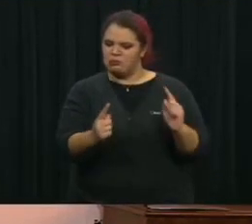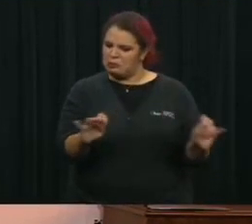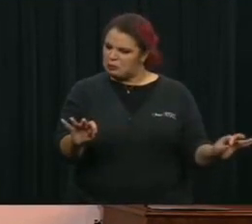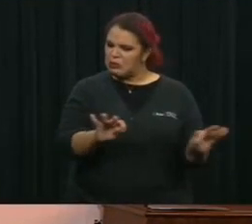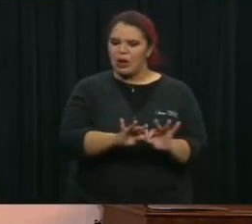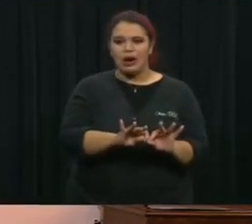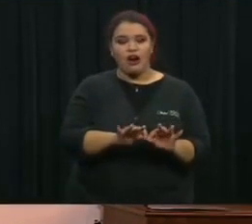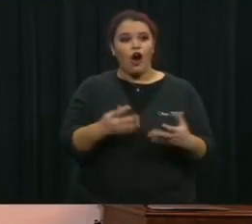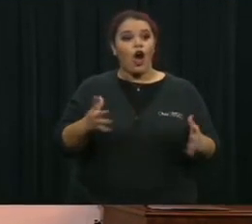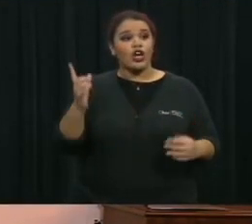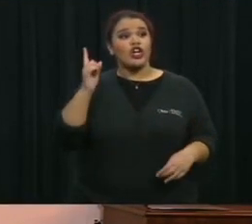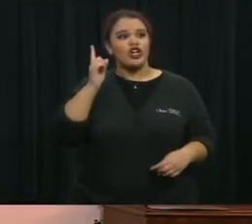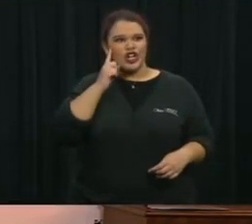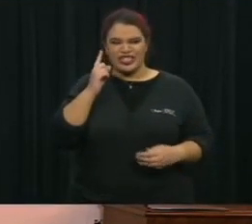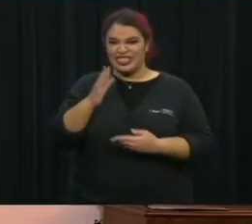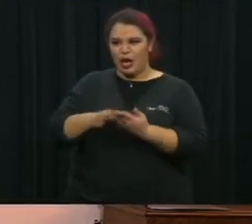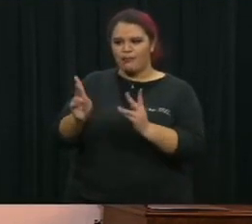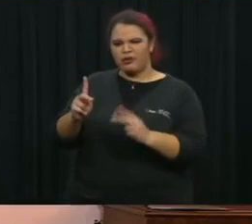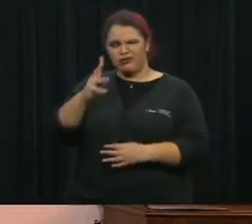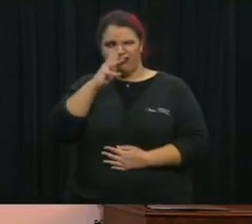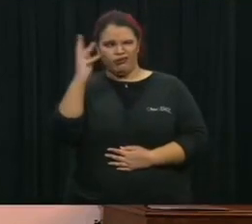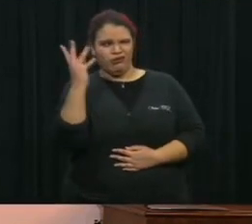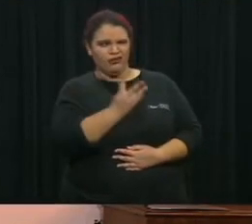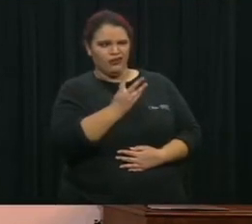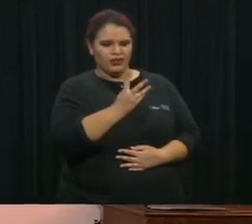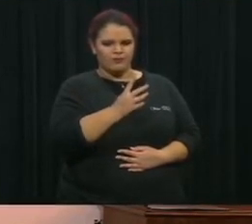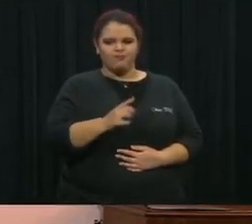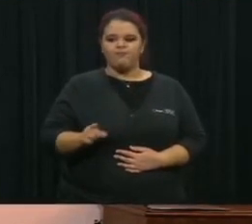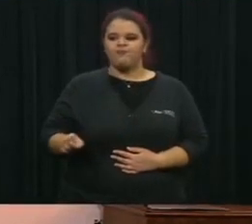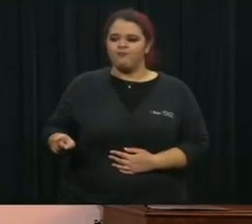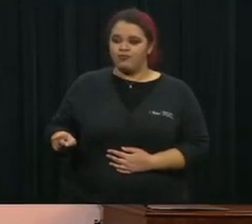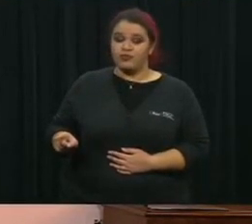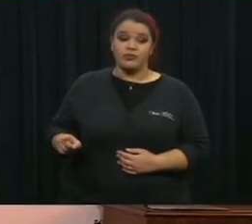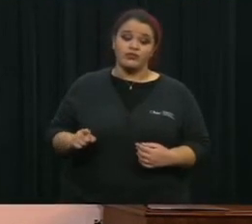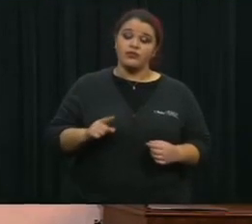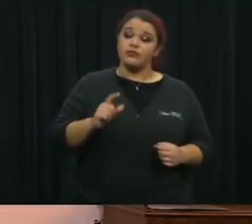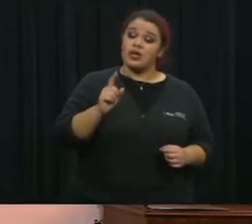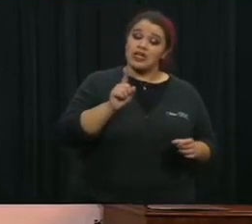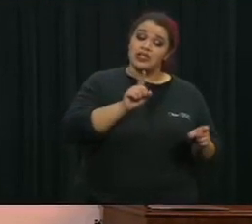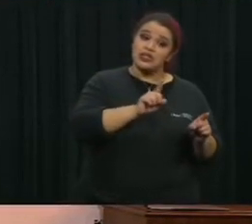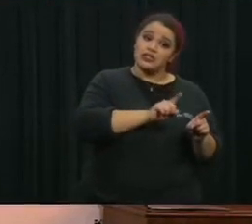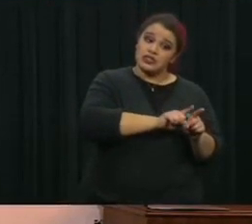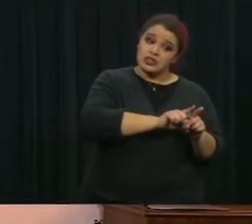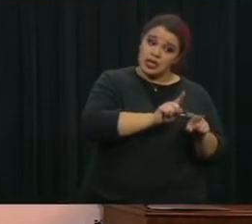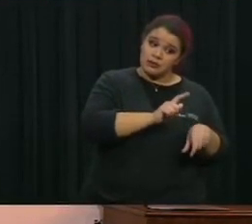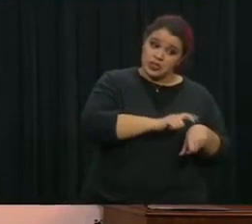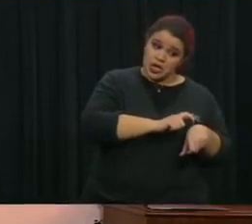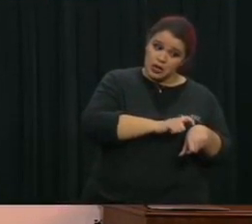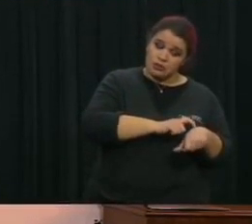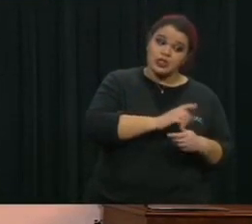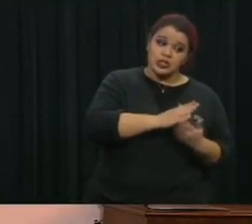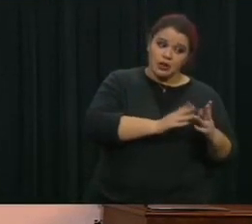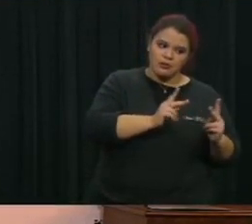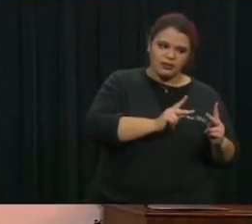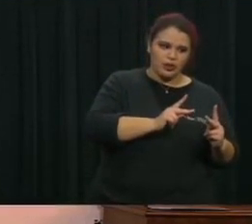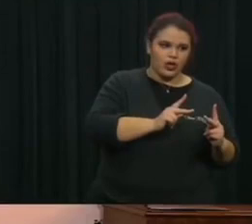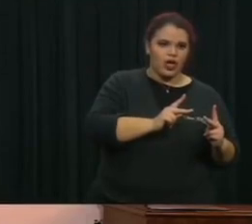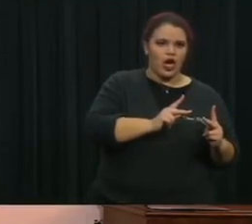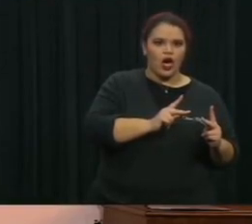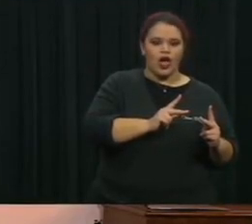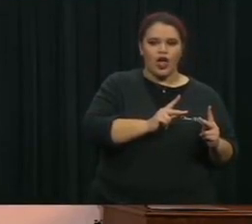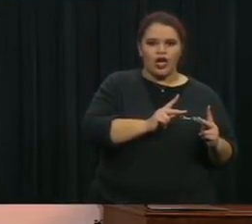heard cases of people not taking that seriously. But on the flip end, there are people in Ohio who are taking that very seriously, almost